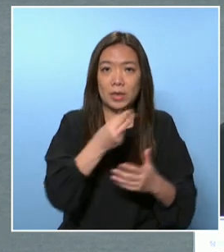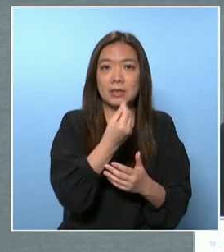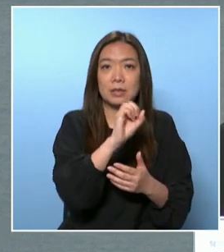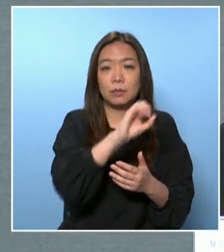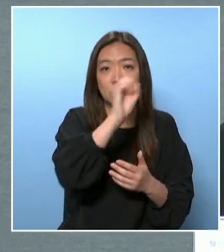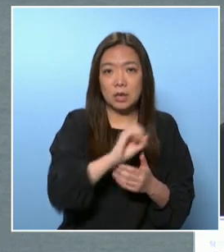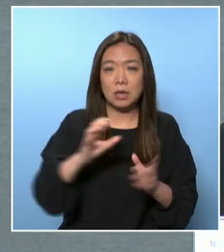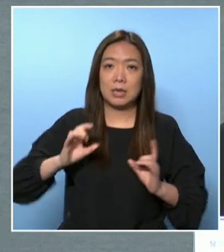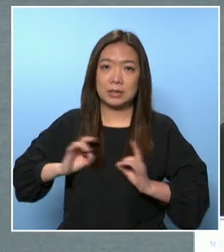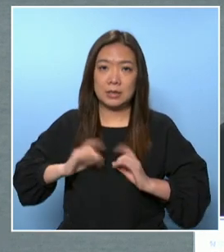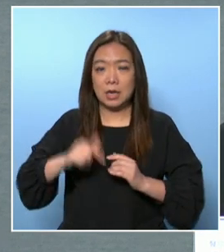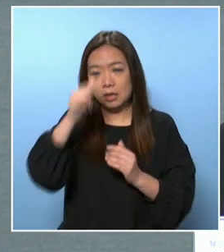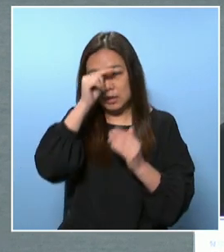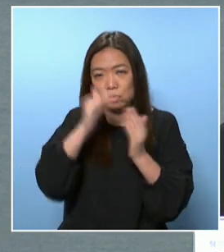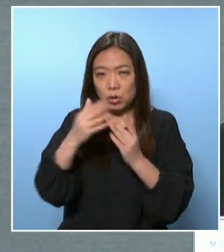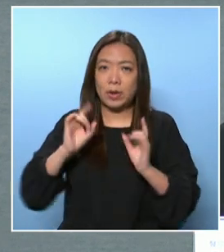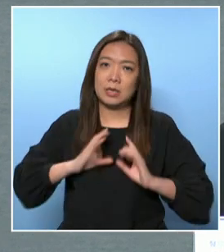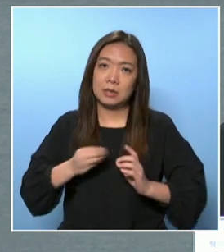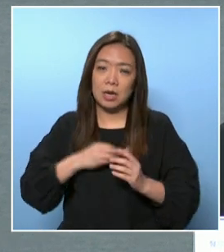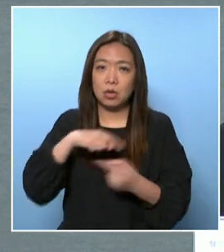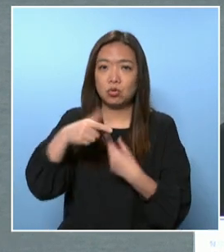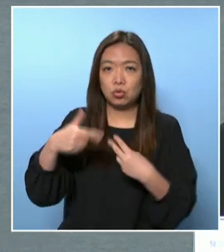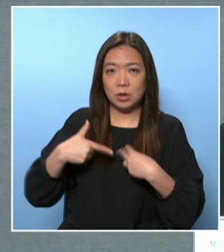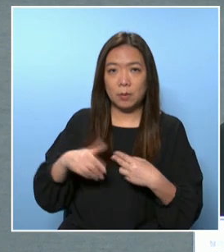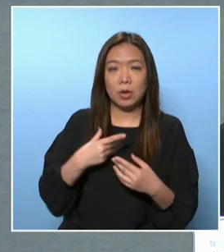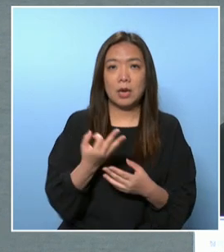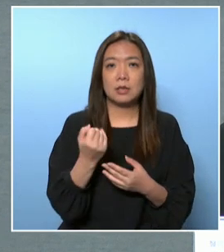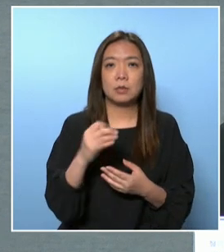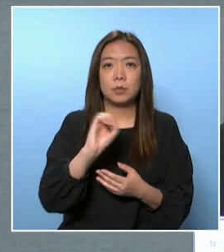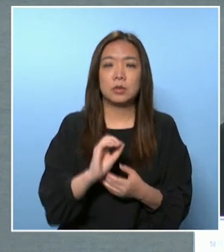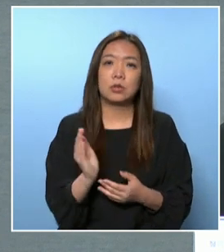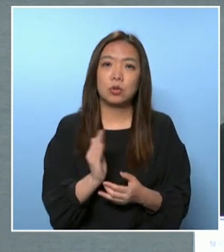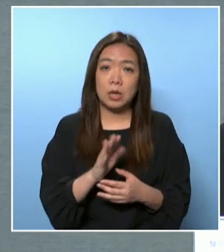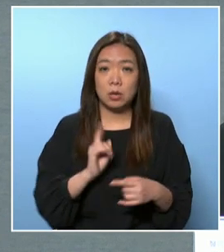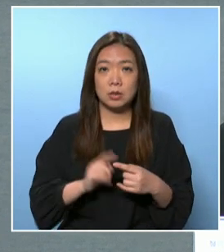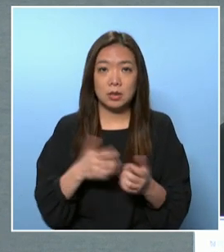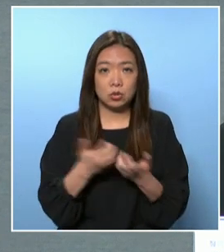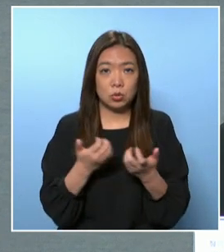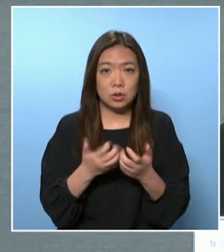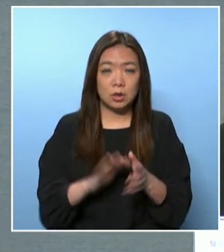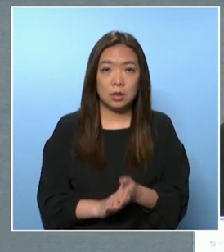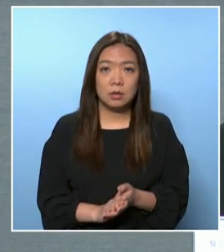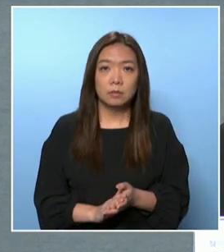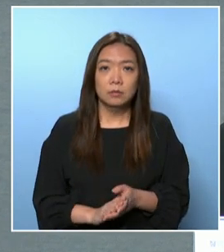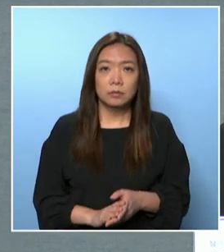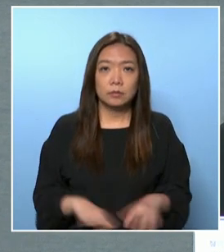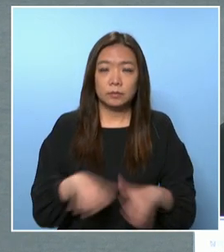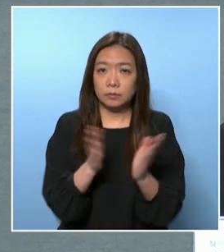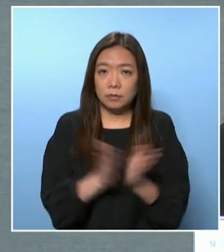referrals account for 70%, and referrals from the private sector account for